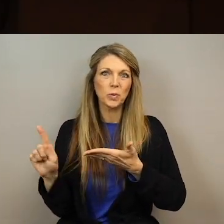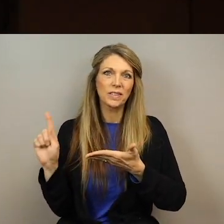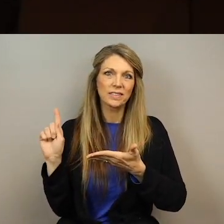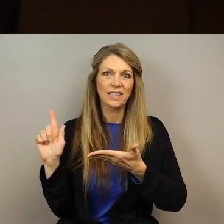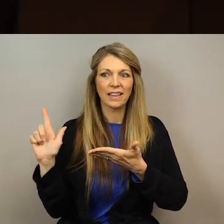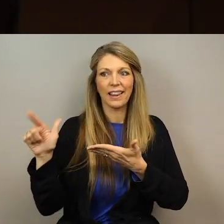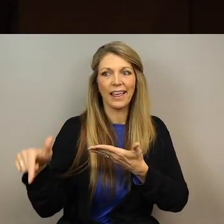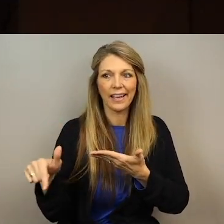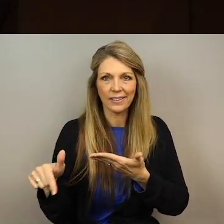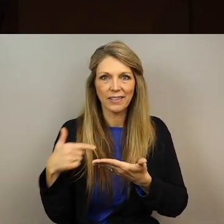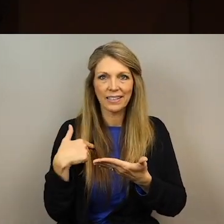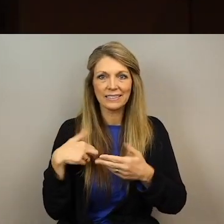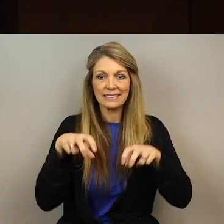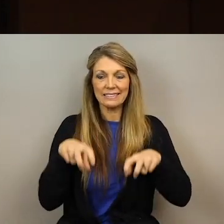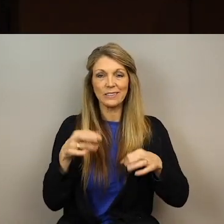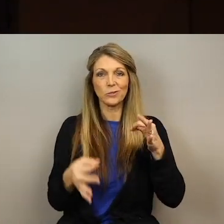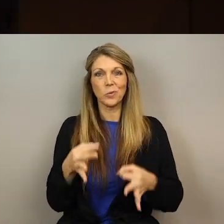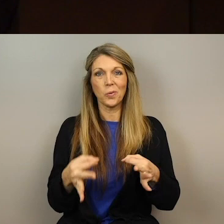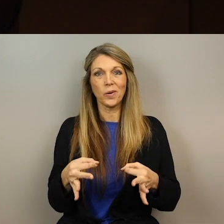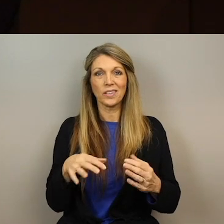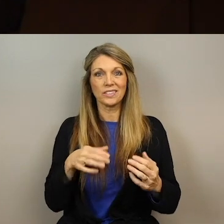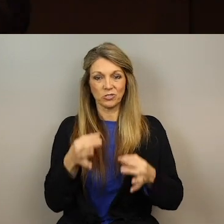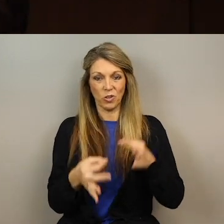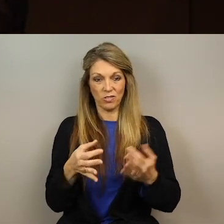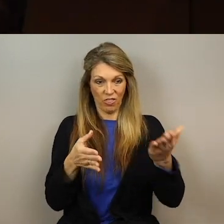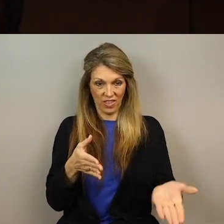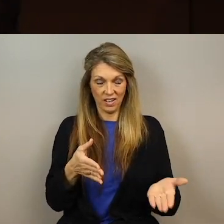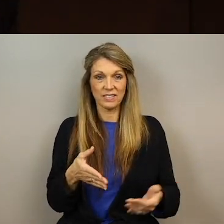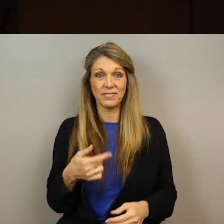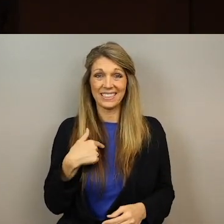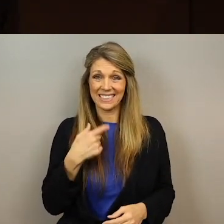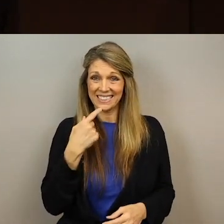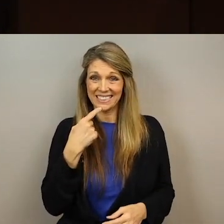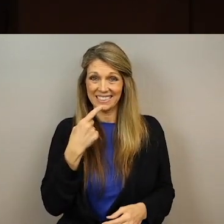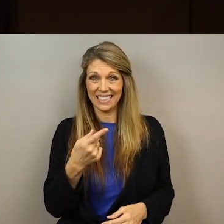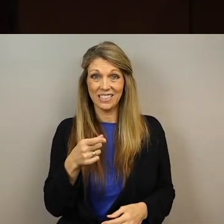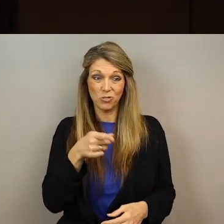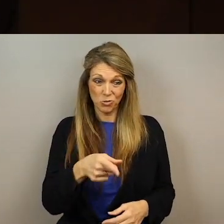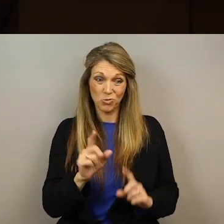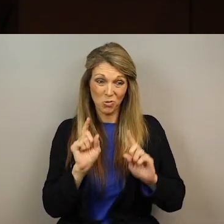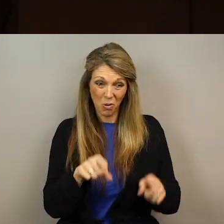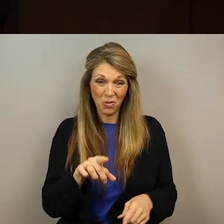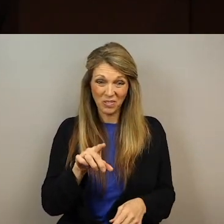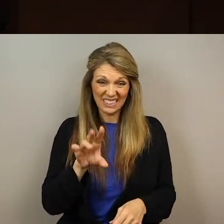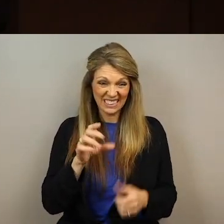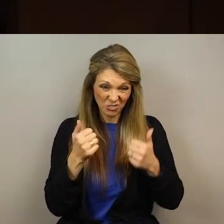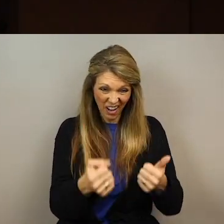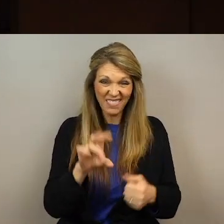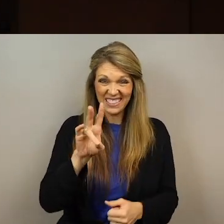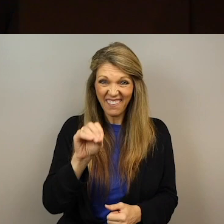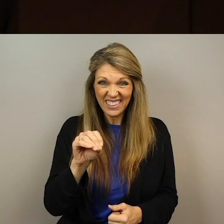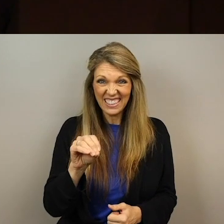up in court and sits there in front of the judge. And the judge says, "Young lady, I see that you are going 70 miles per hour in a 55 mile per